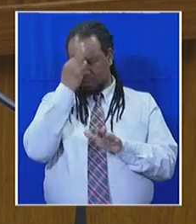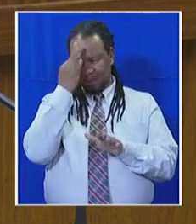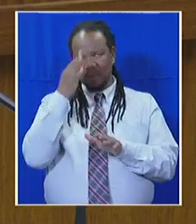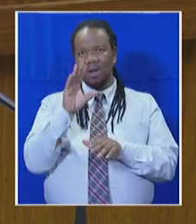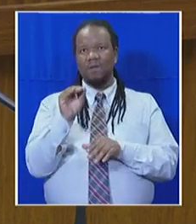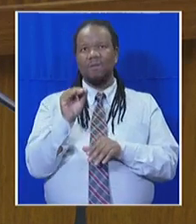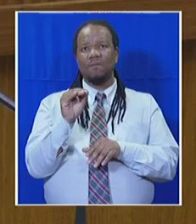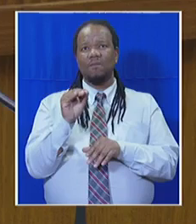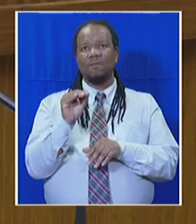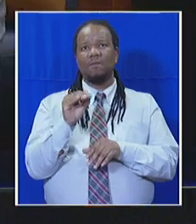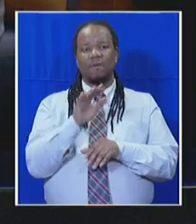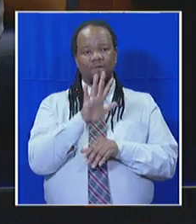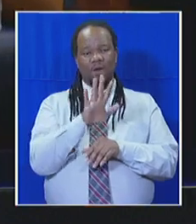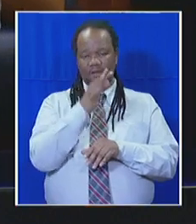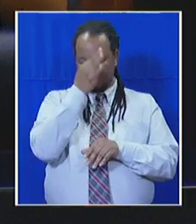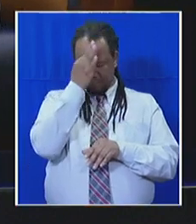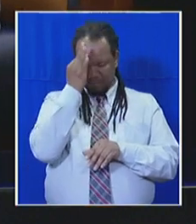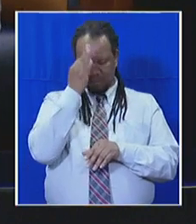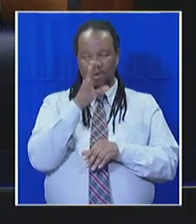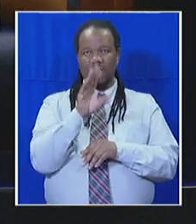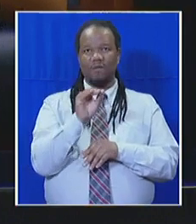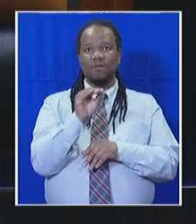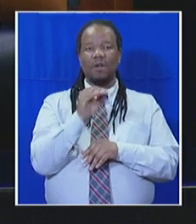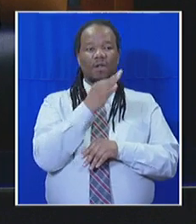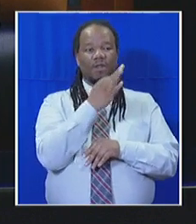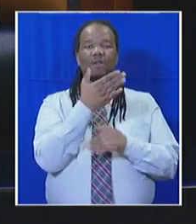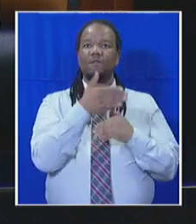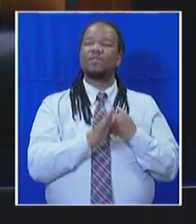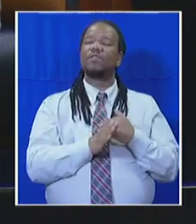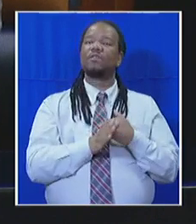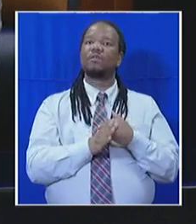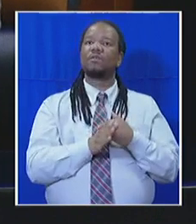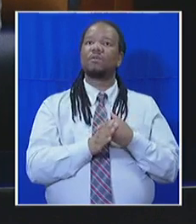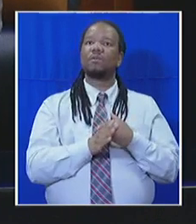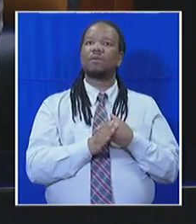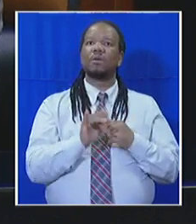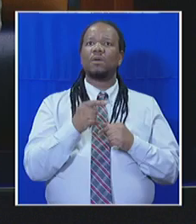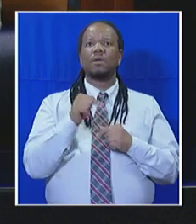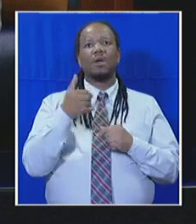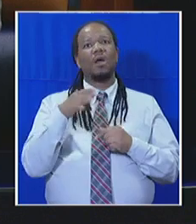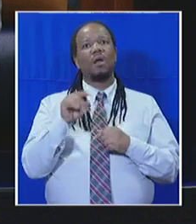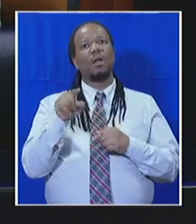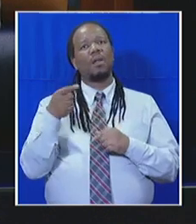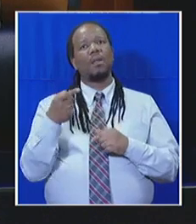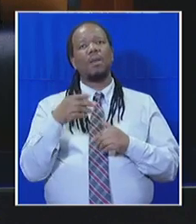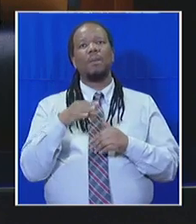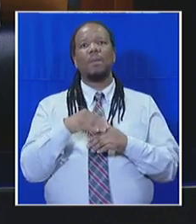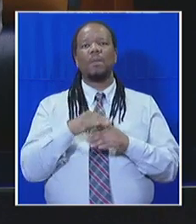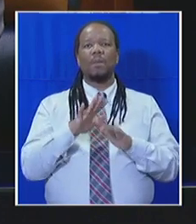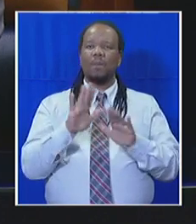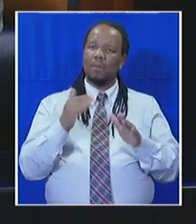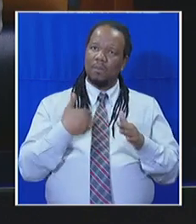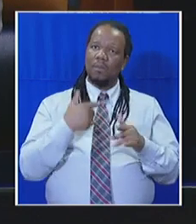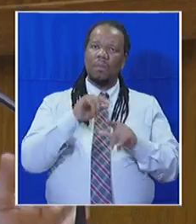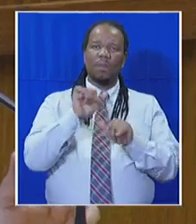You have 5 minutes, Honourable Member, of which 3.5 is now but it's expired. not fair. I mean, everybody says 10 minutes. You must be sorted out Let with me the focus whips. on the education